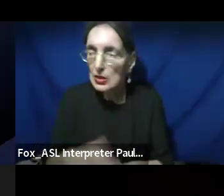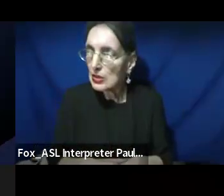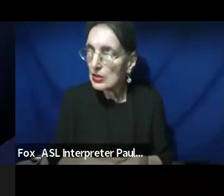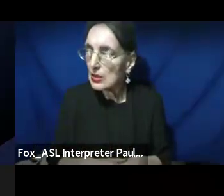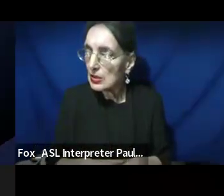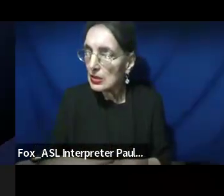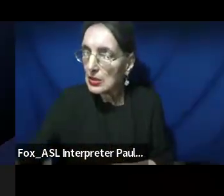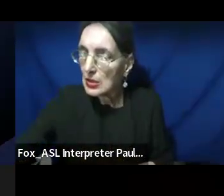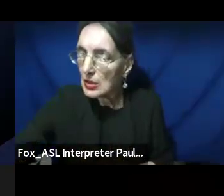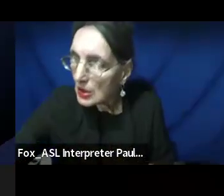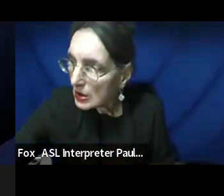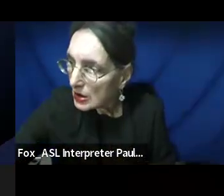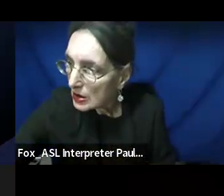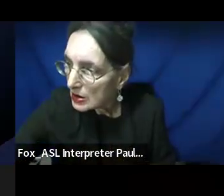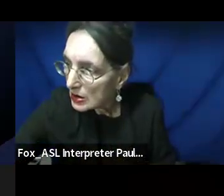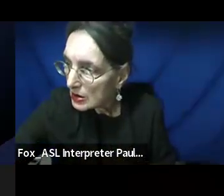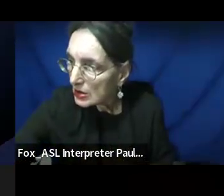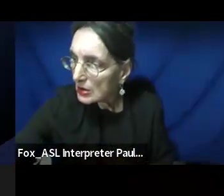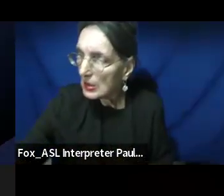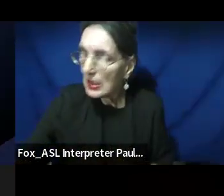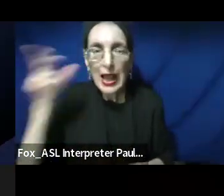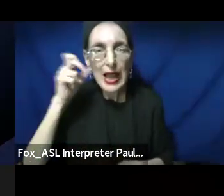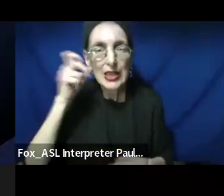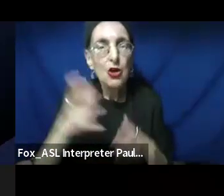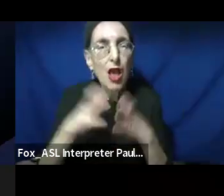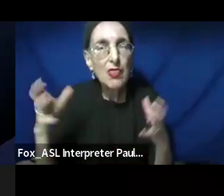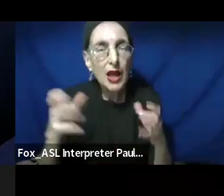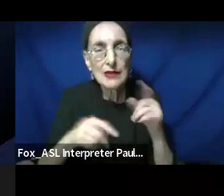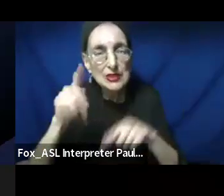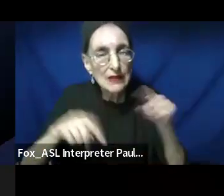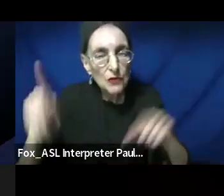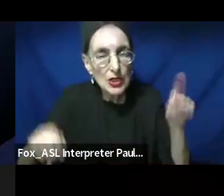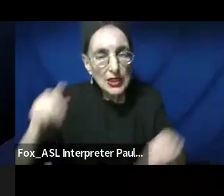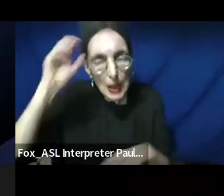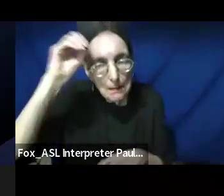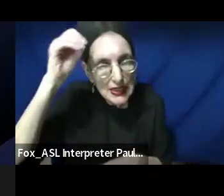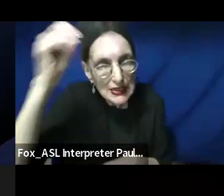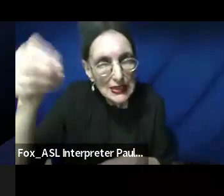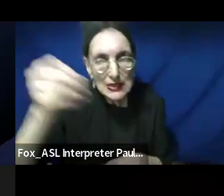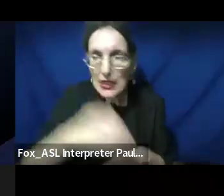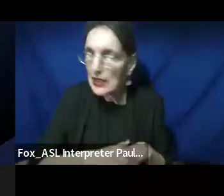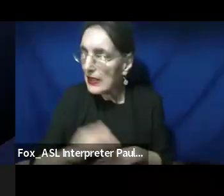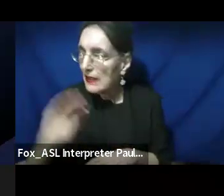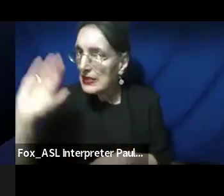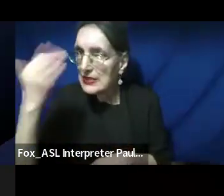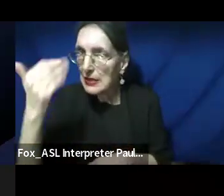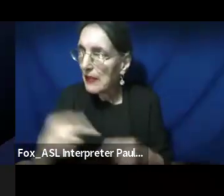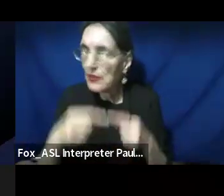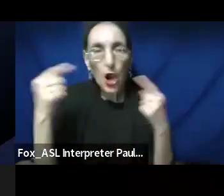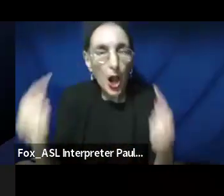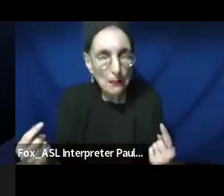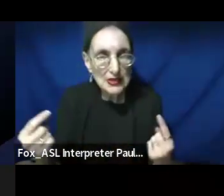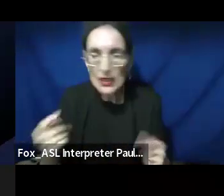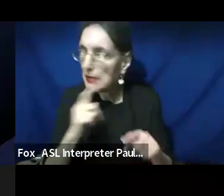Hi, I hear a lot of different opinions that seem like they're opposite, but I think there's